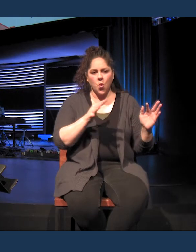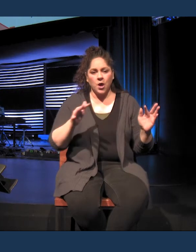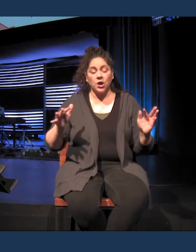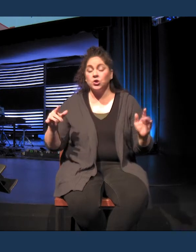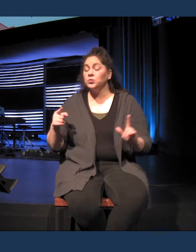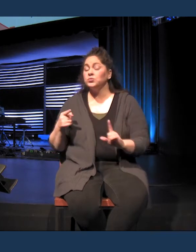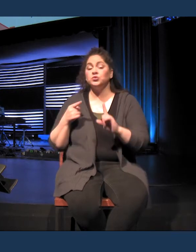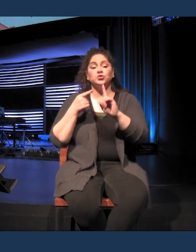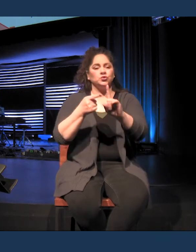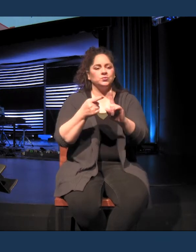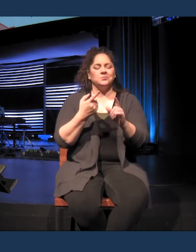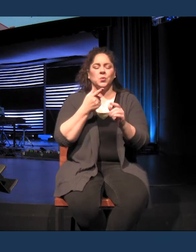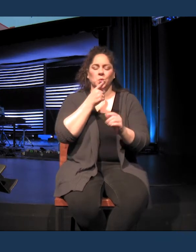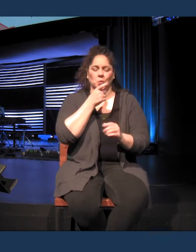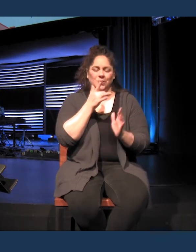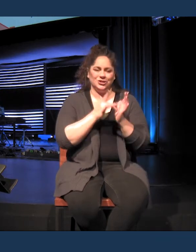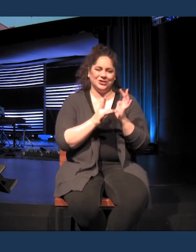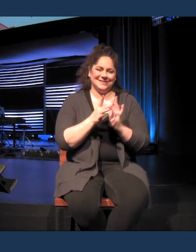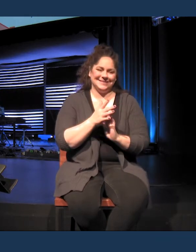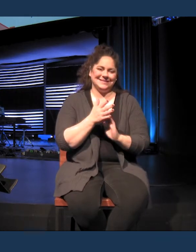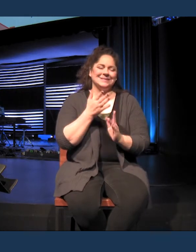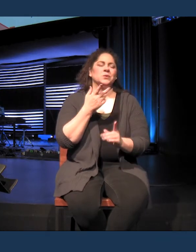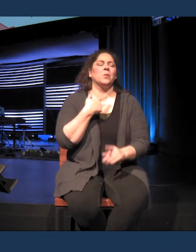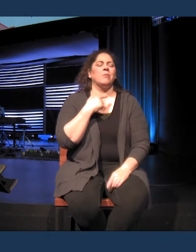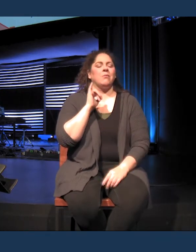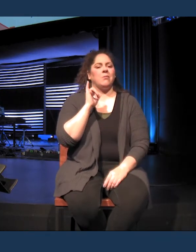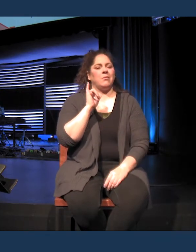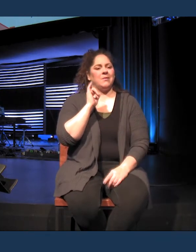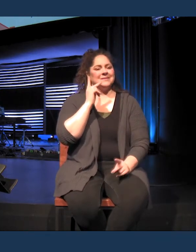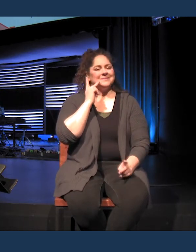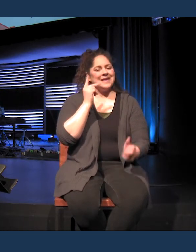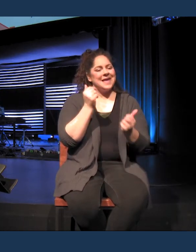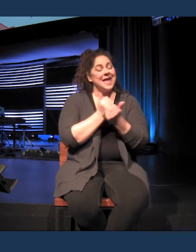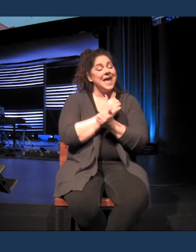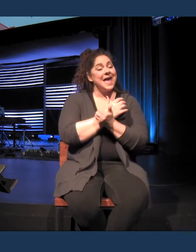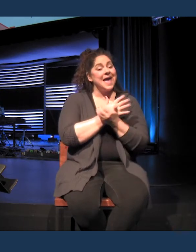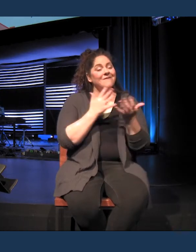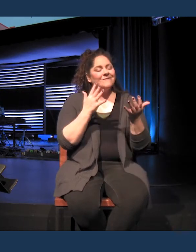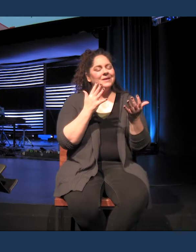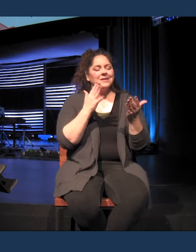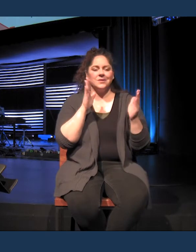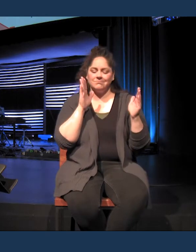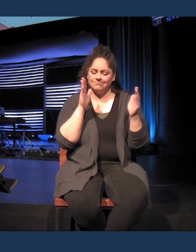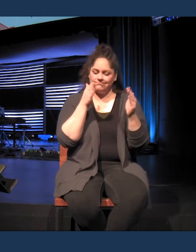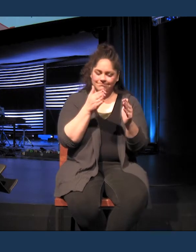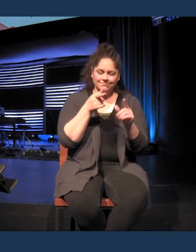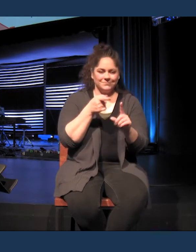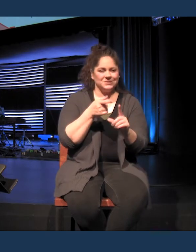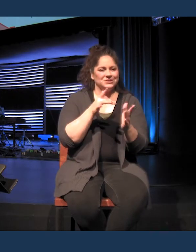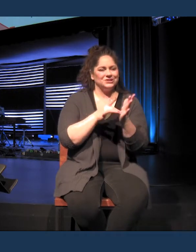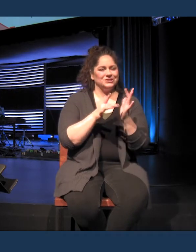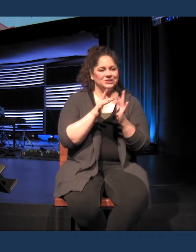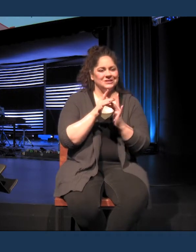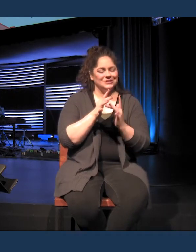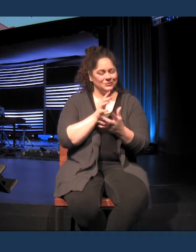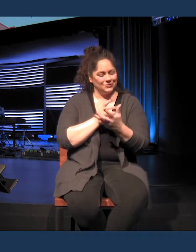is. And we begin to see everything points to Jesus and our trust in